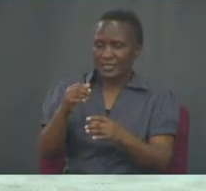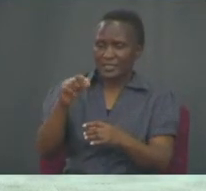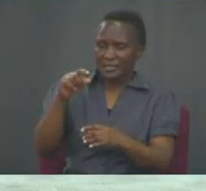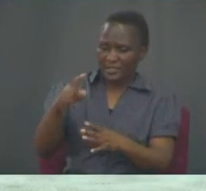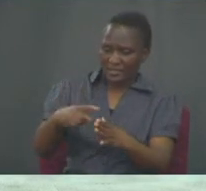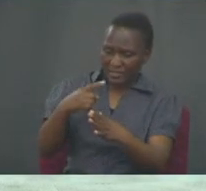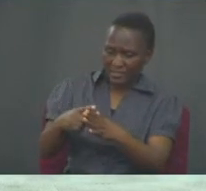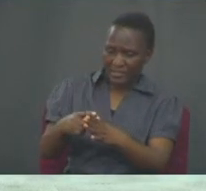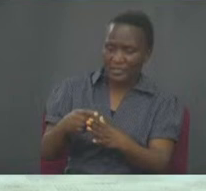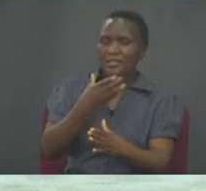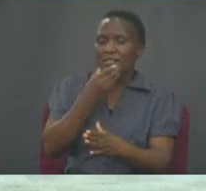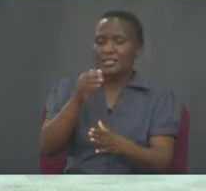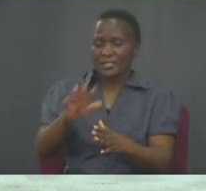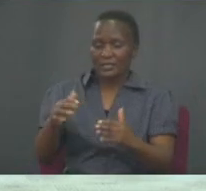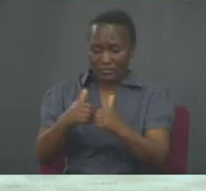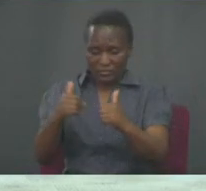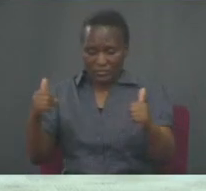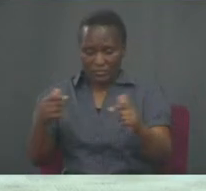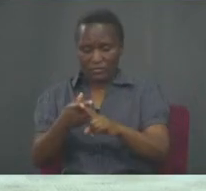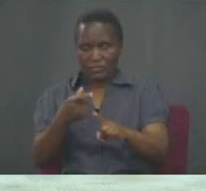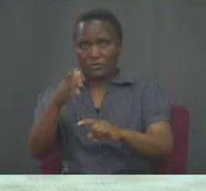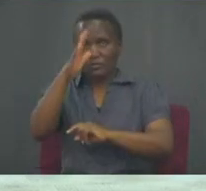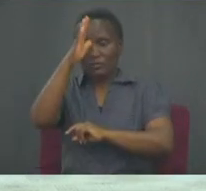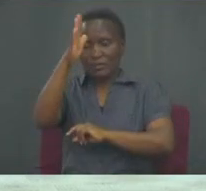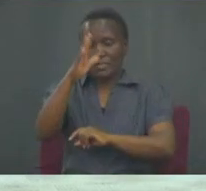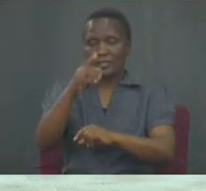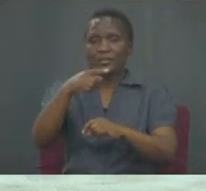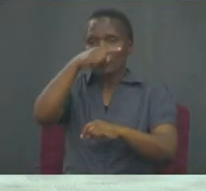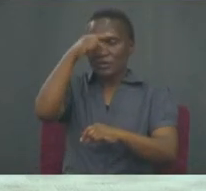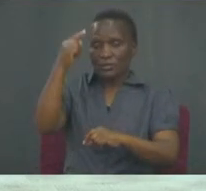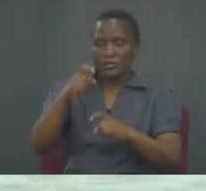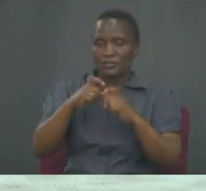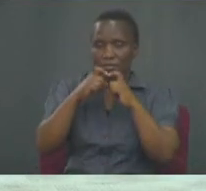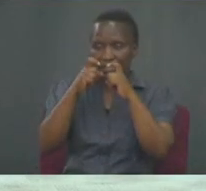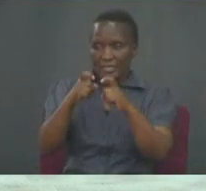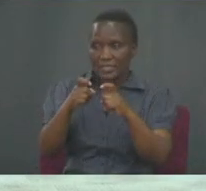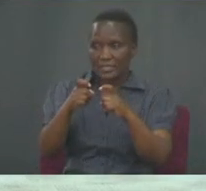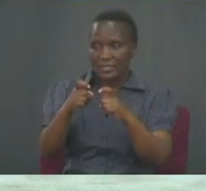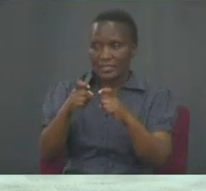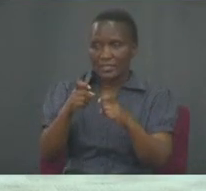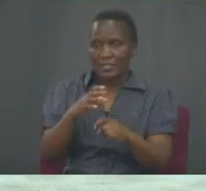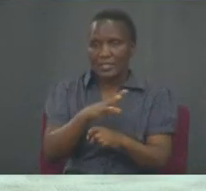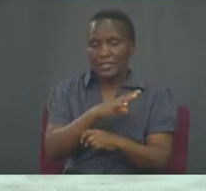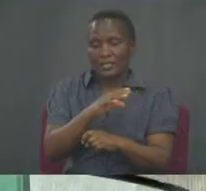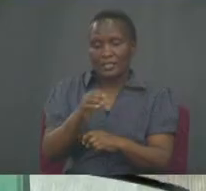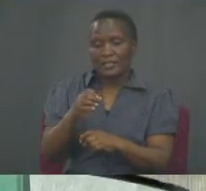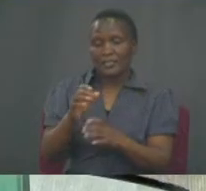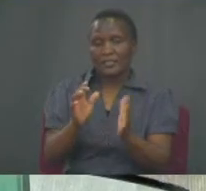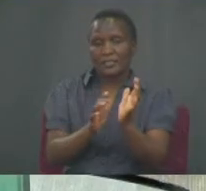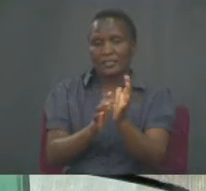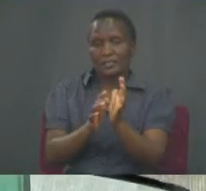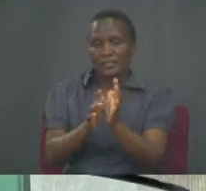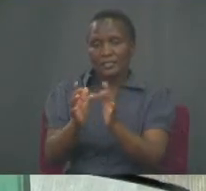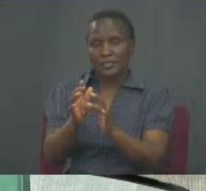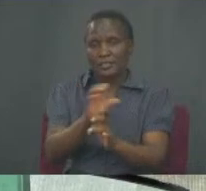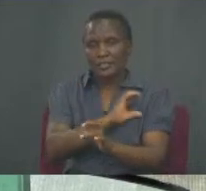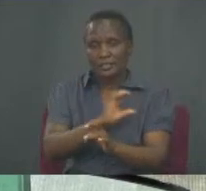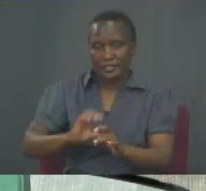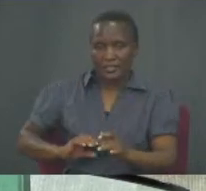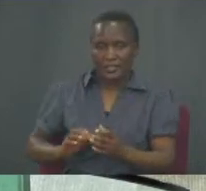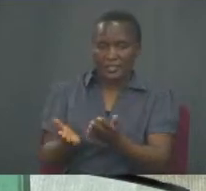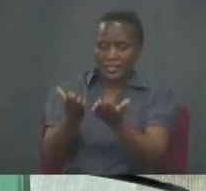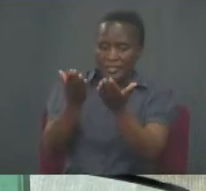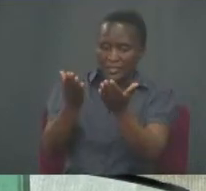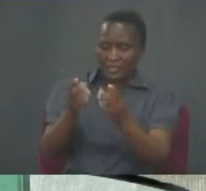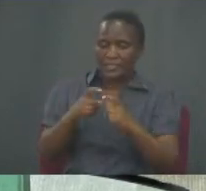that is because of sin. Christ is hanging on the cross, carrying the sins of the world. And because of that,